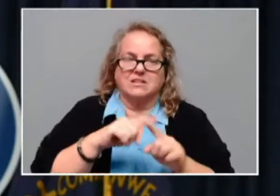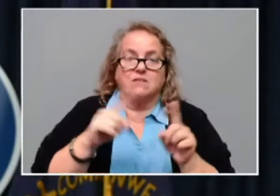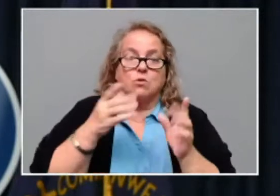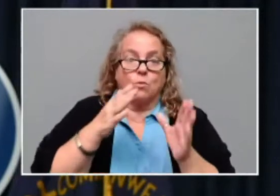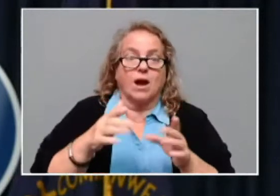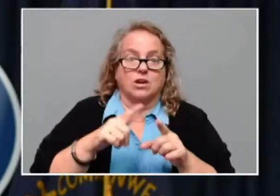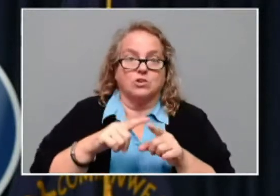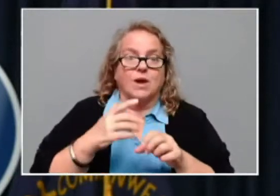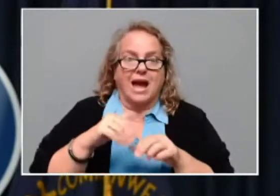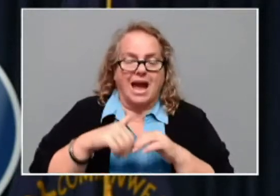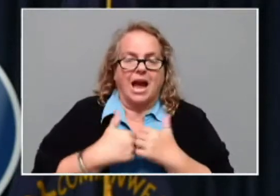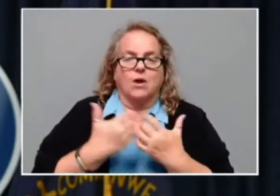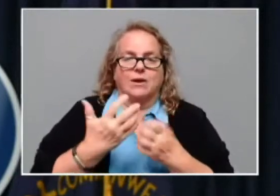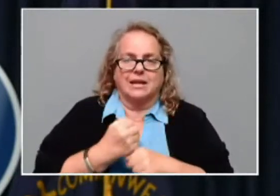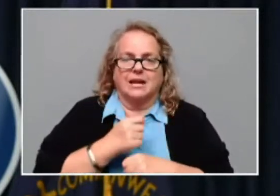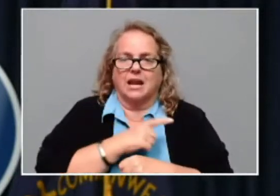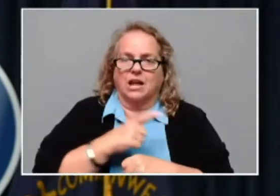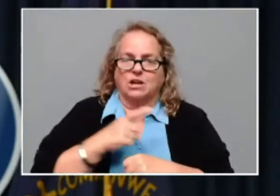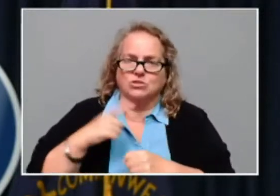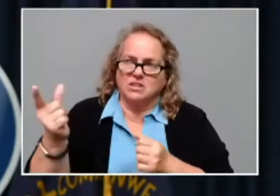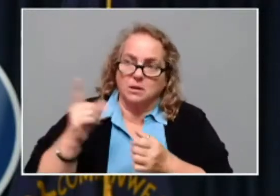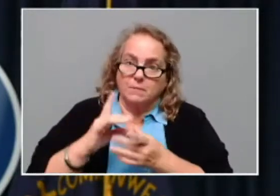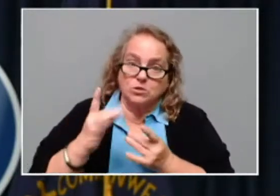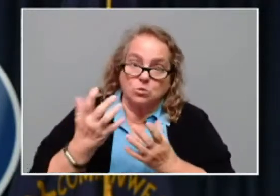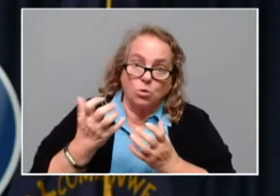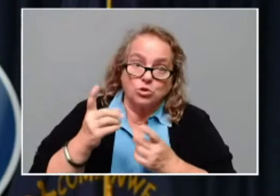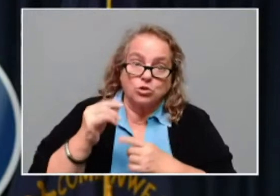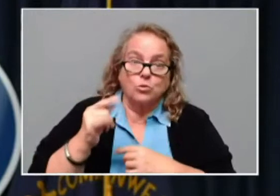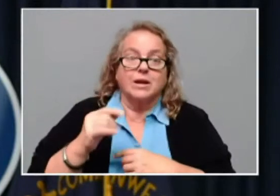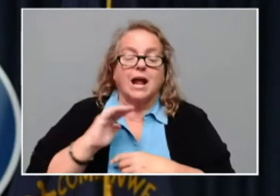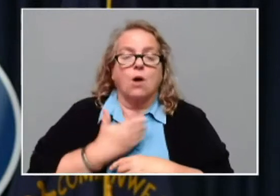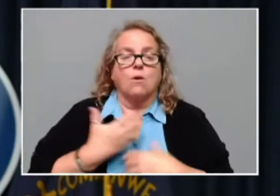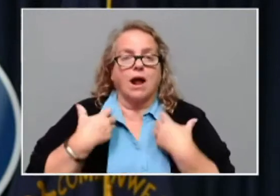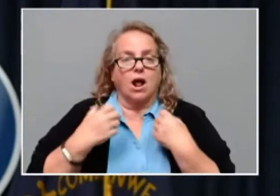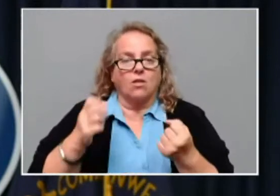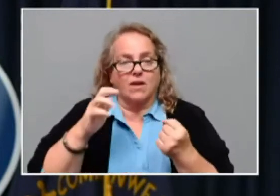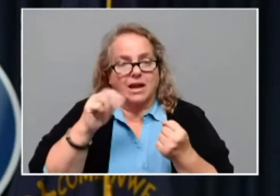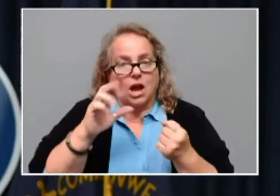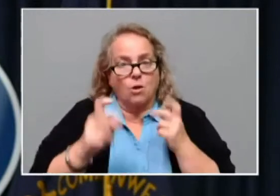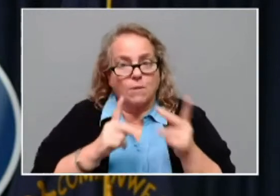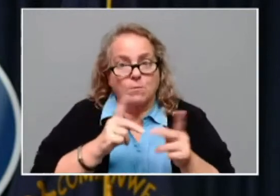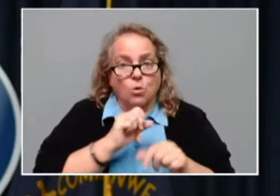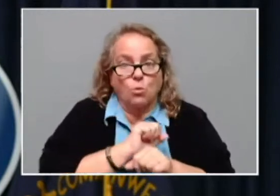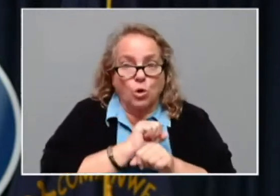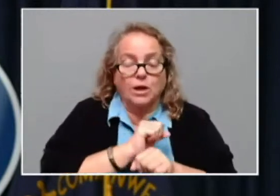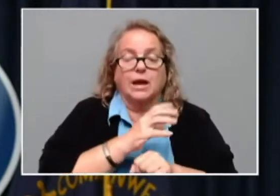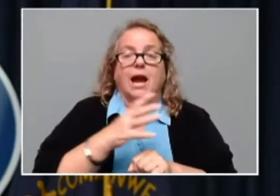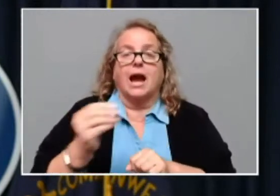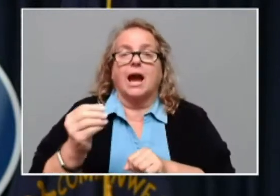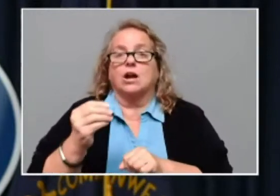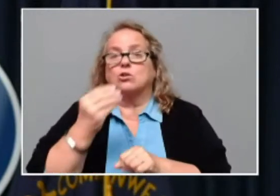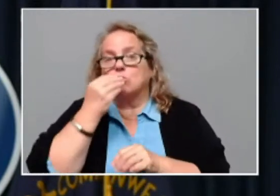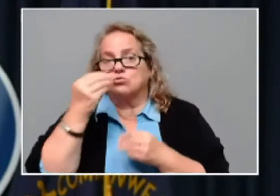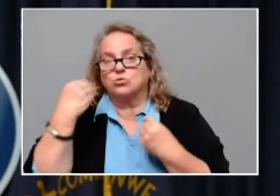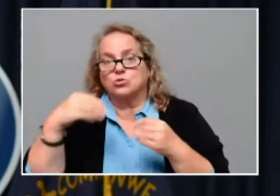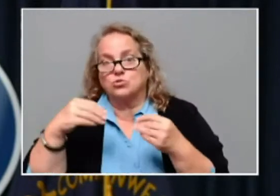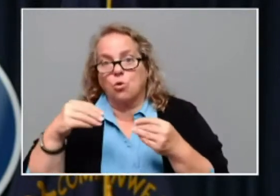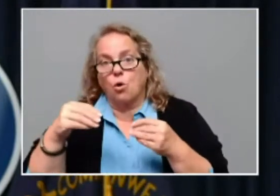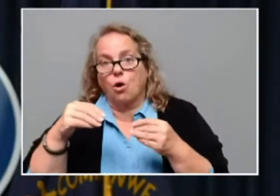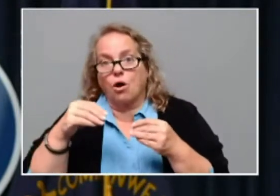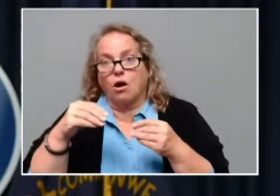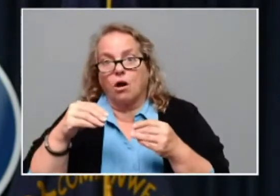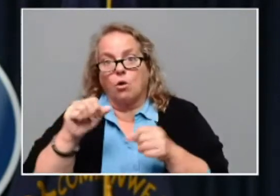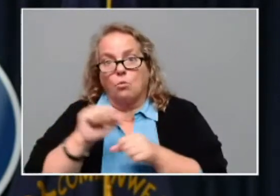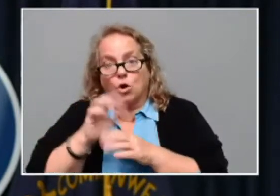in healthcare and stocking our grocery store shelves and others. So let's talk about this option.